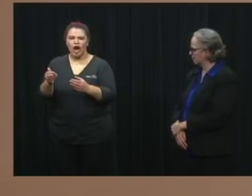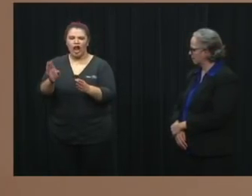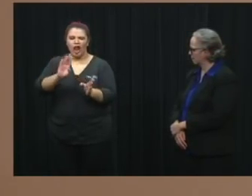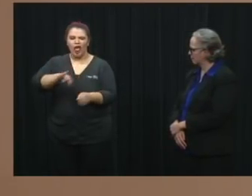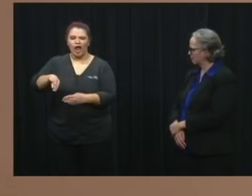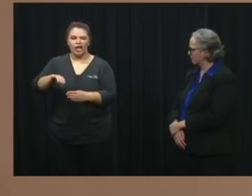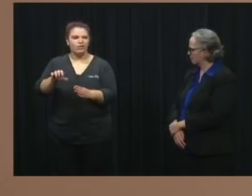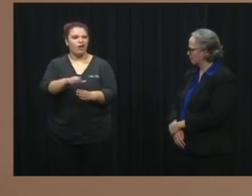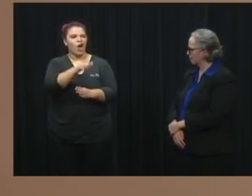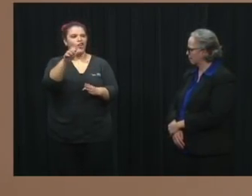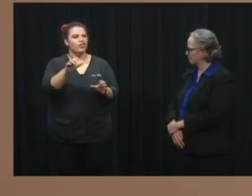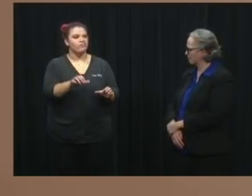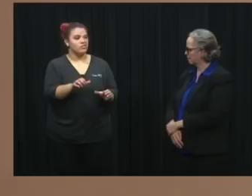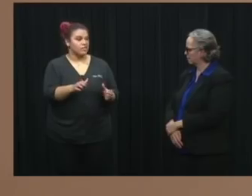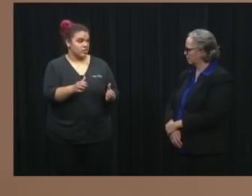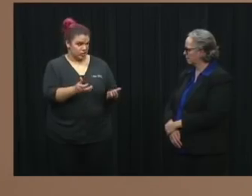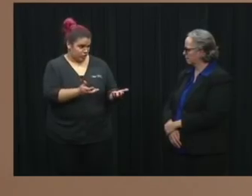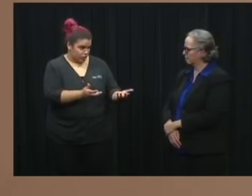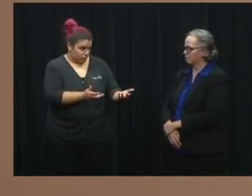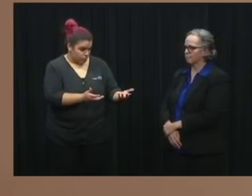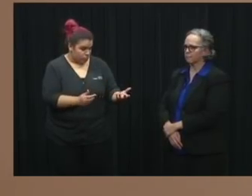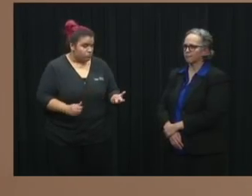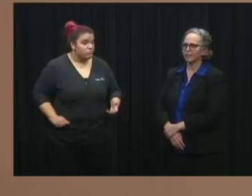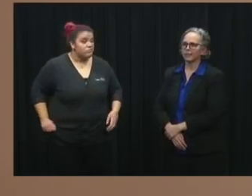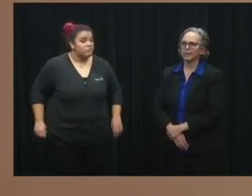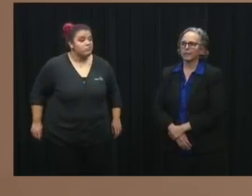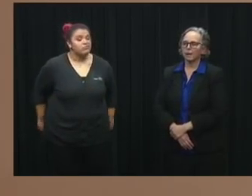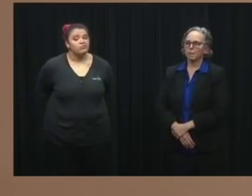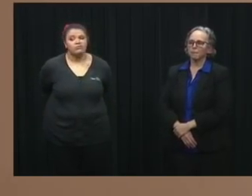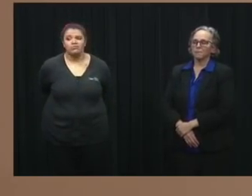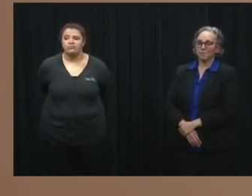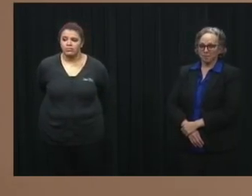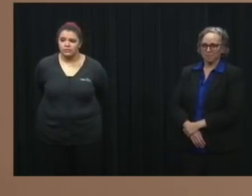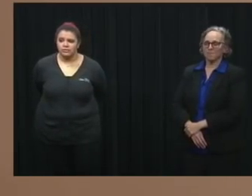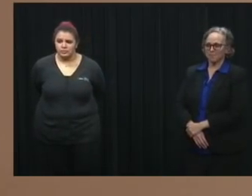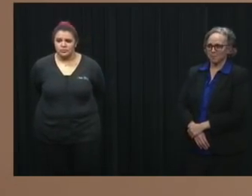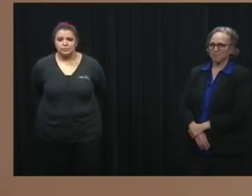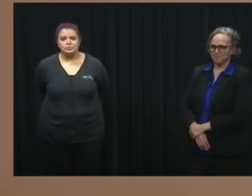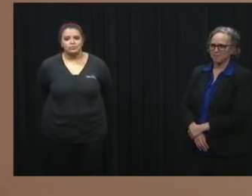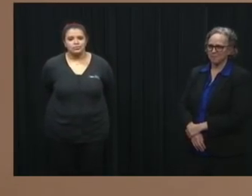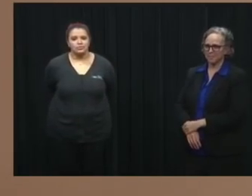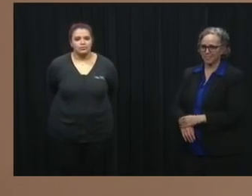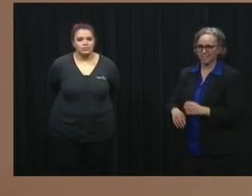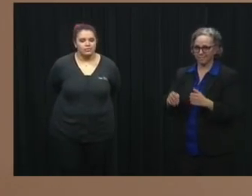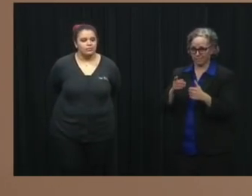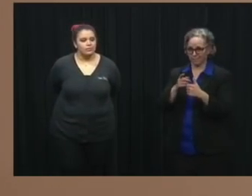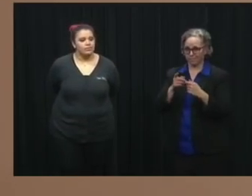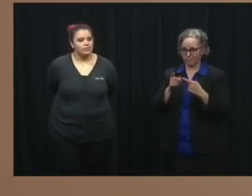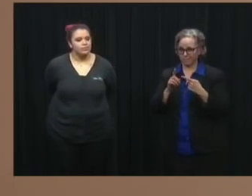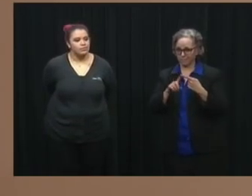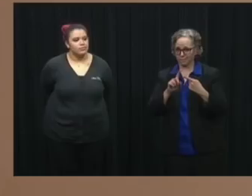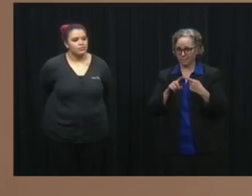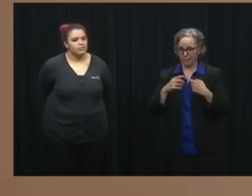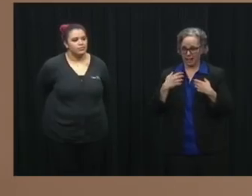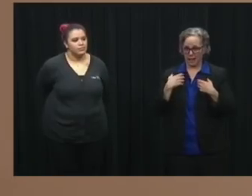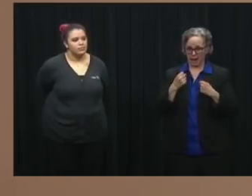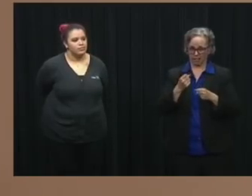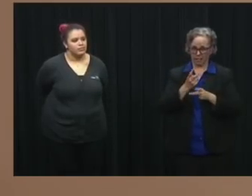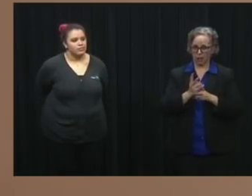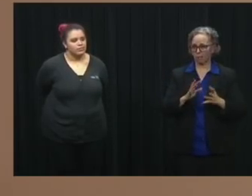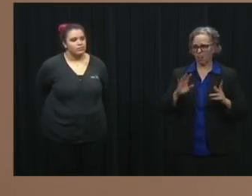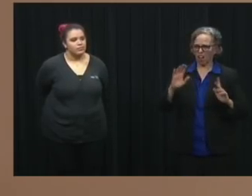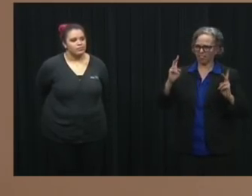I want to, first of all, start with the first. Healthcare workers, our frontline responders, they